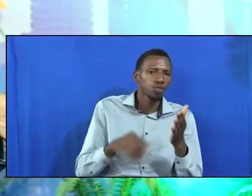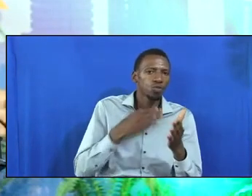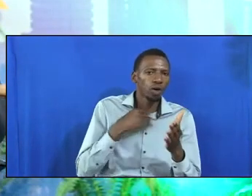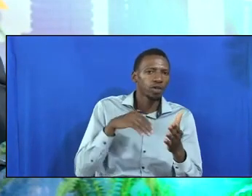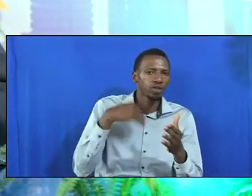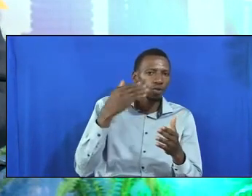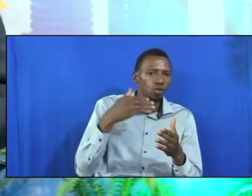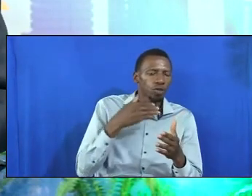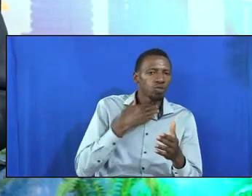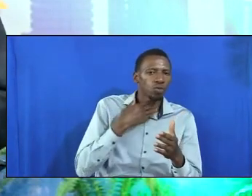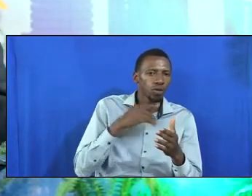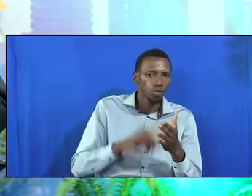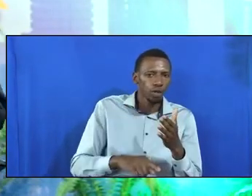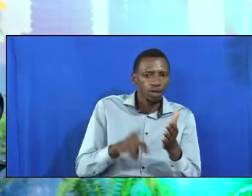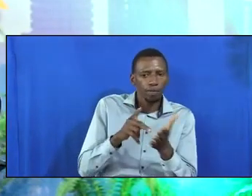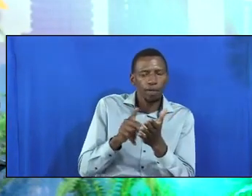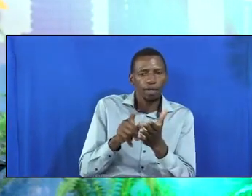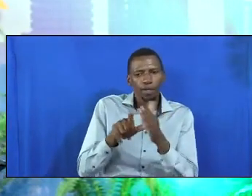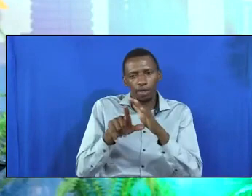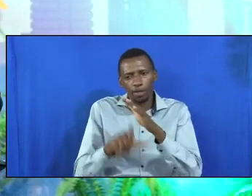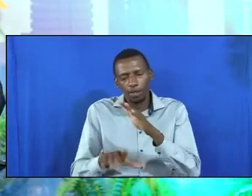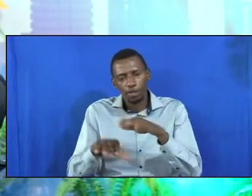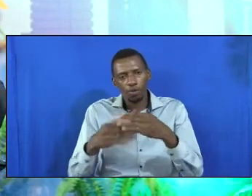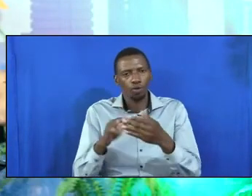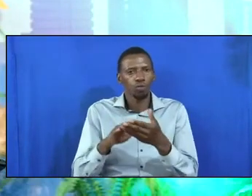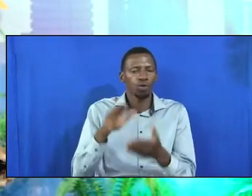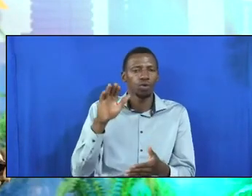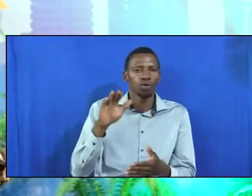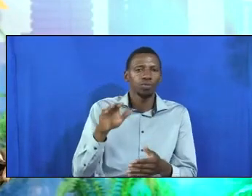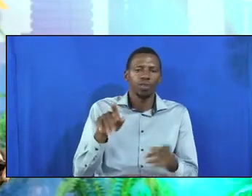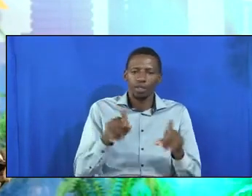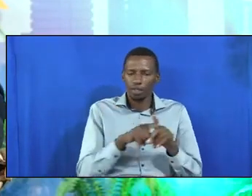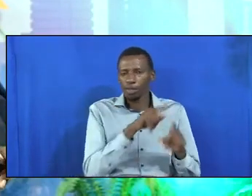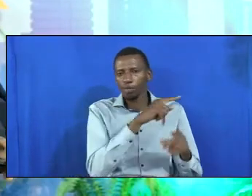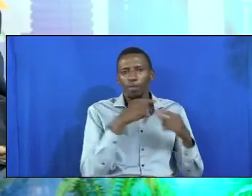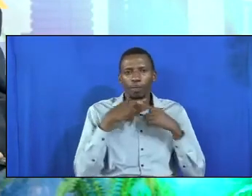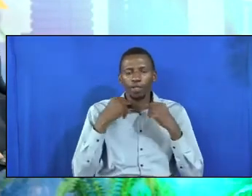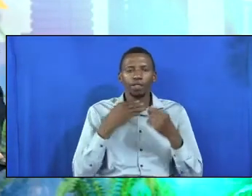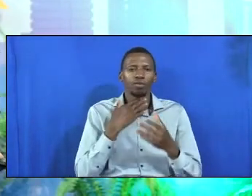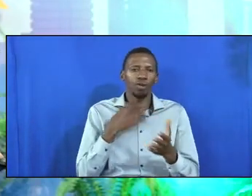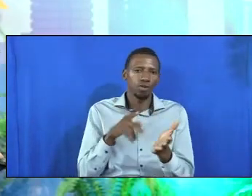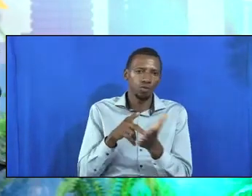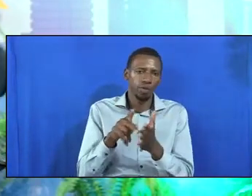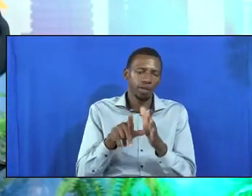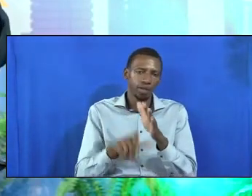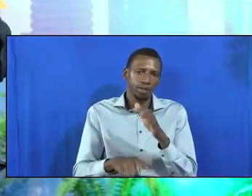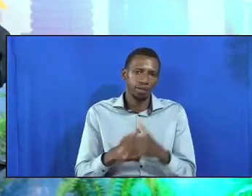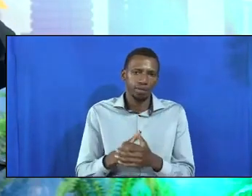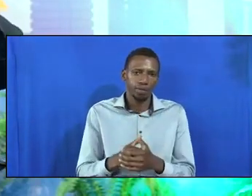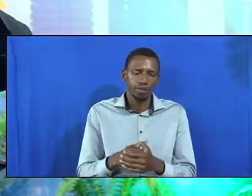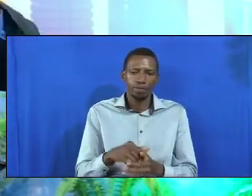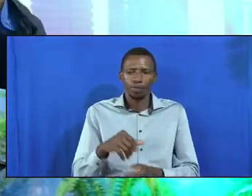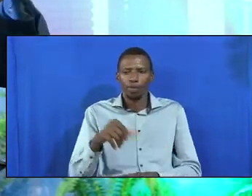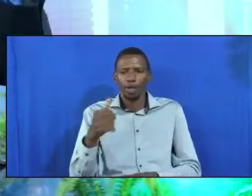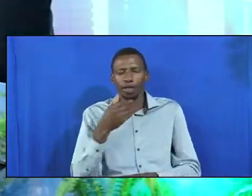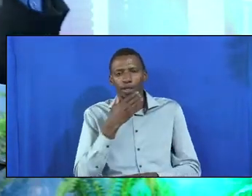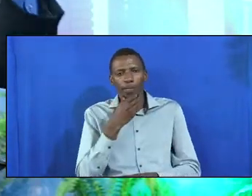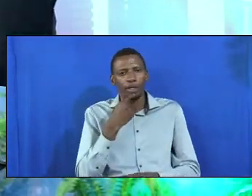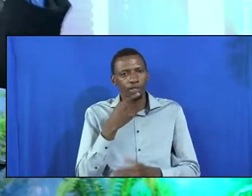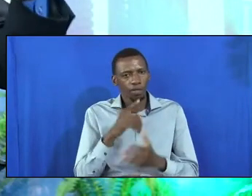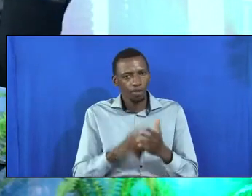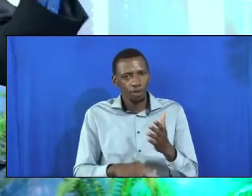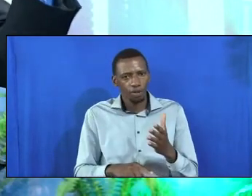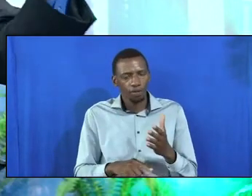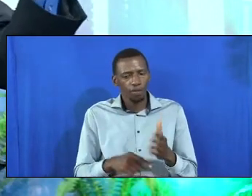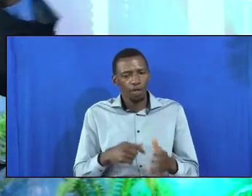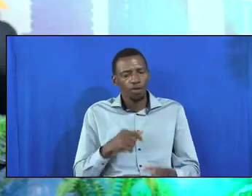more? If you are like me, I would wish to pay less. So the other man complained and he said, I don't